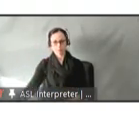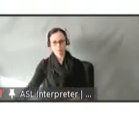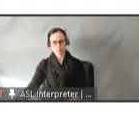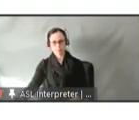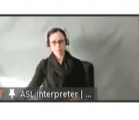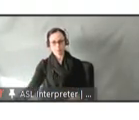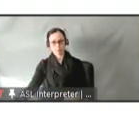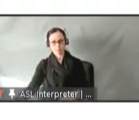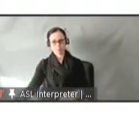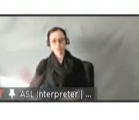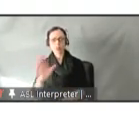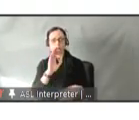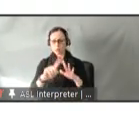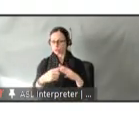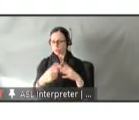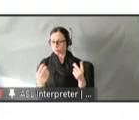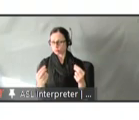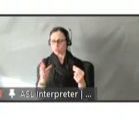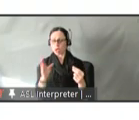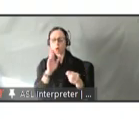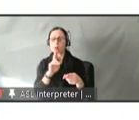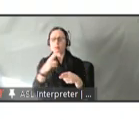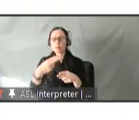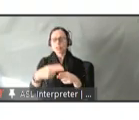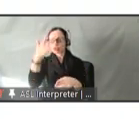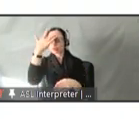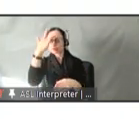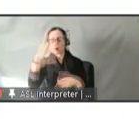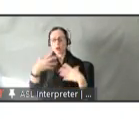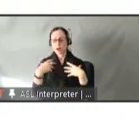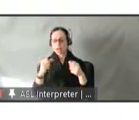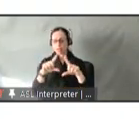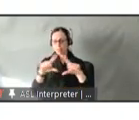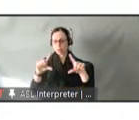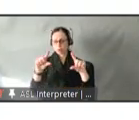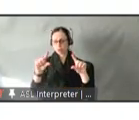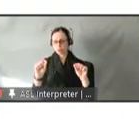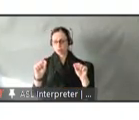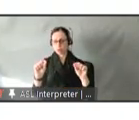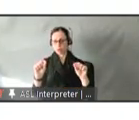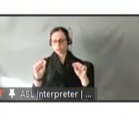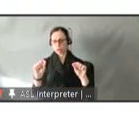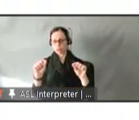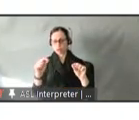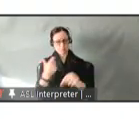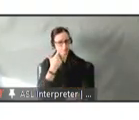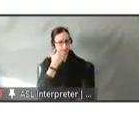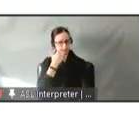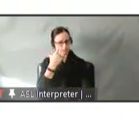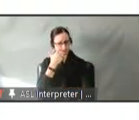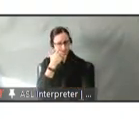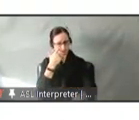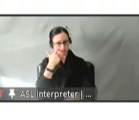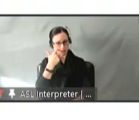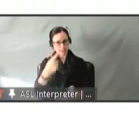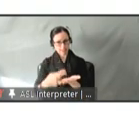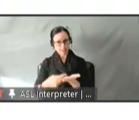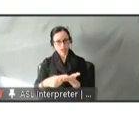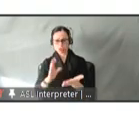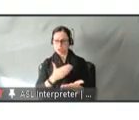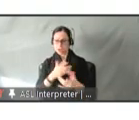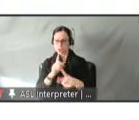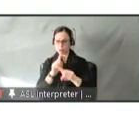I will start off by just mentioning the smart health cards that has come up in prior discussions today. In our report, we